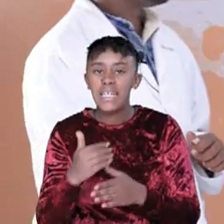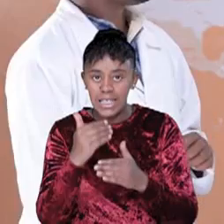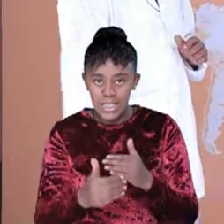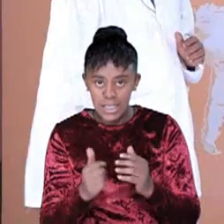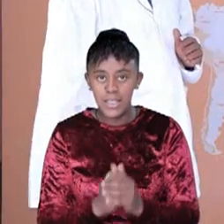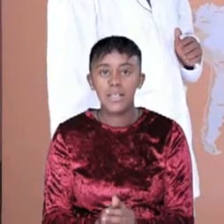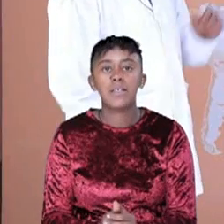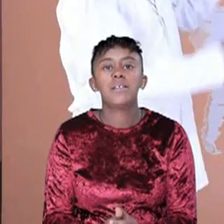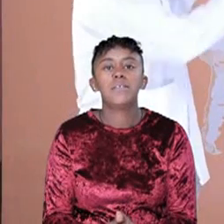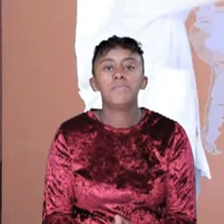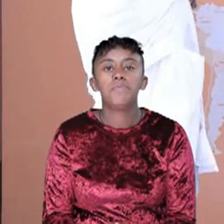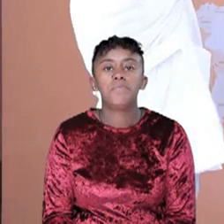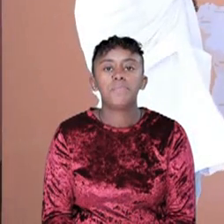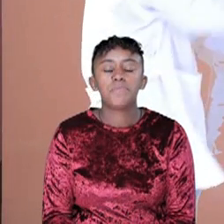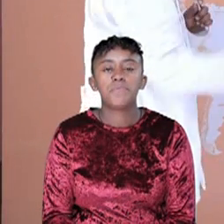next.